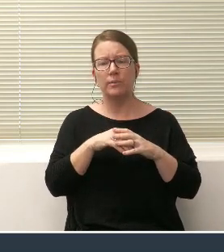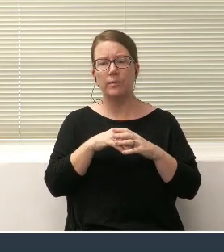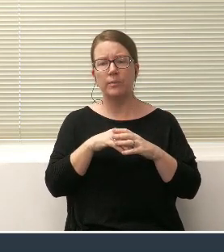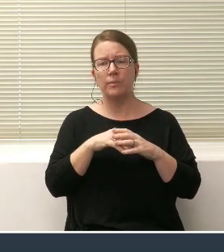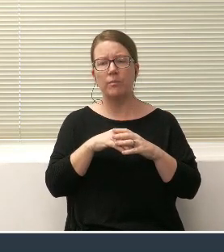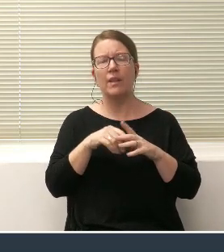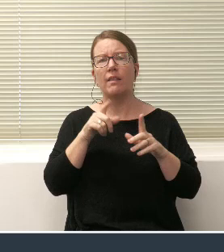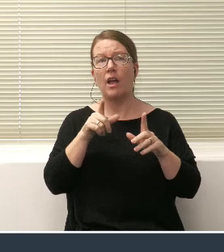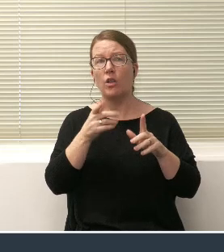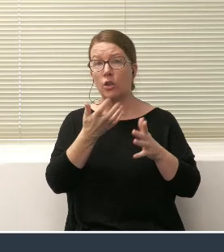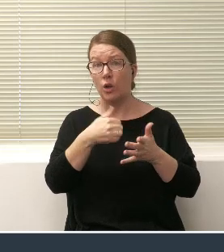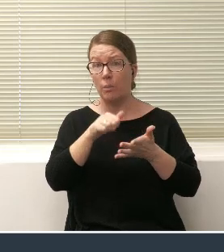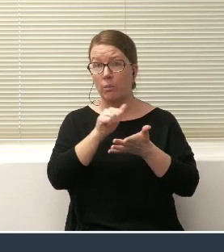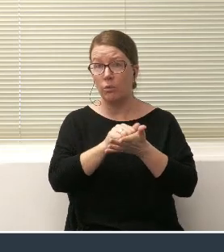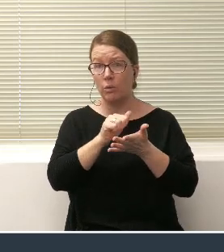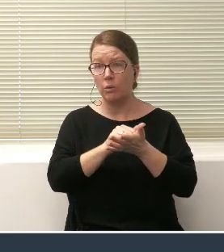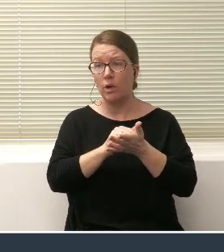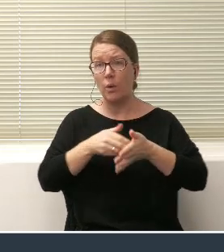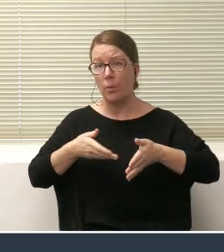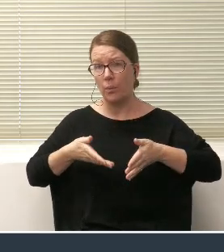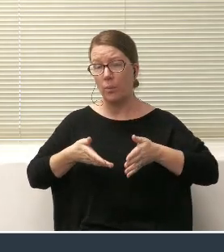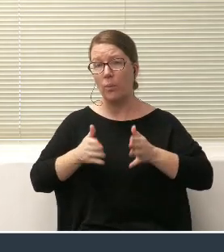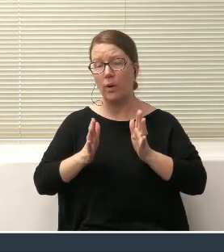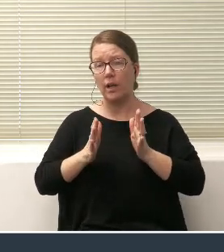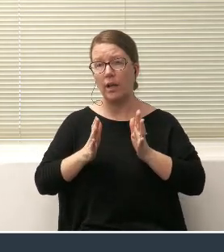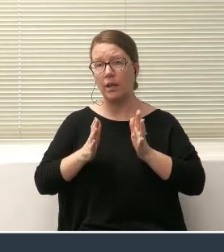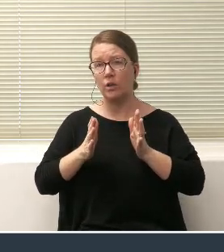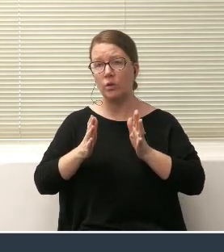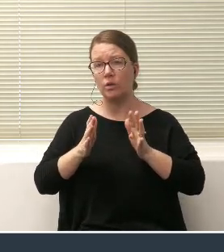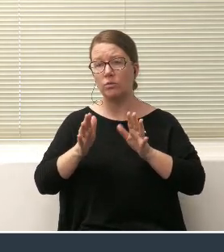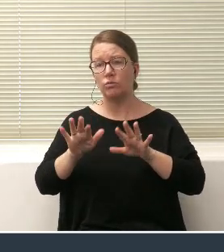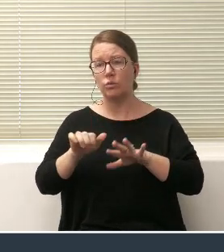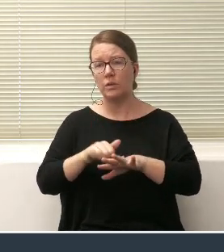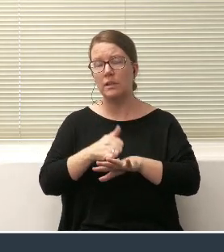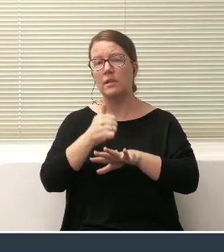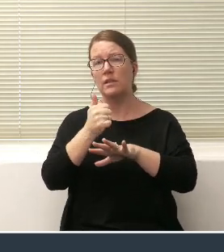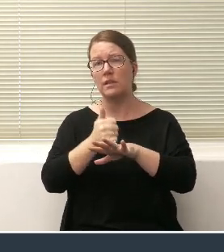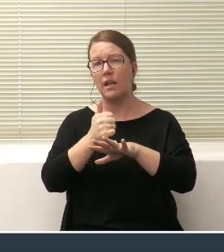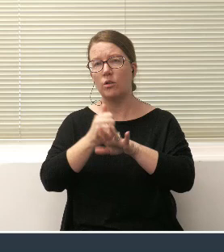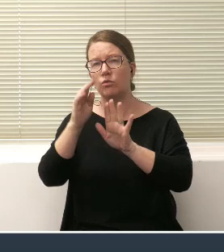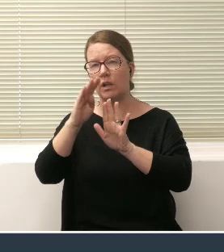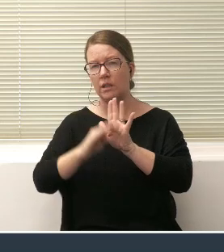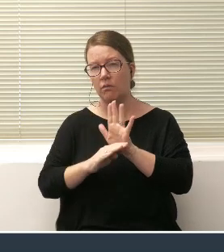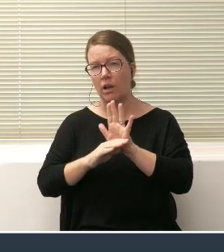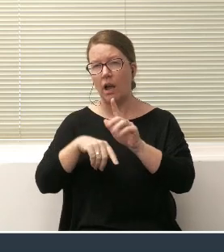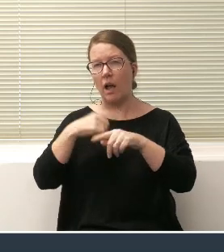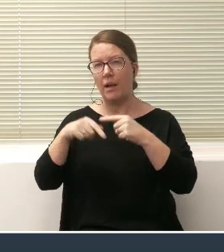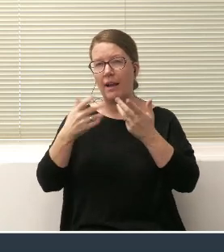the appropriate mechanism to actually set some